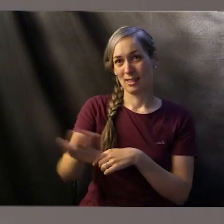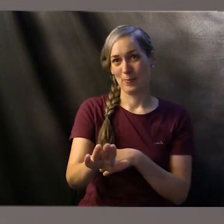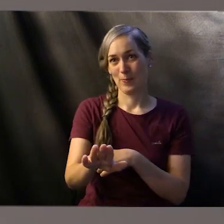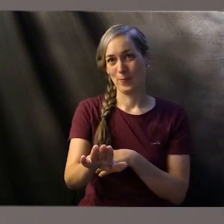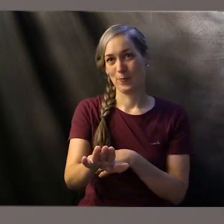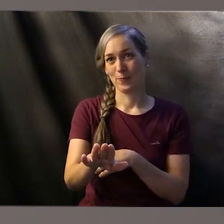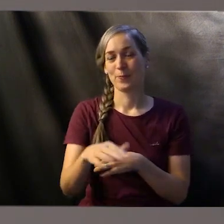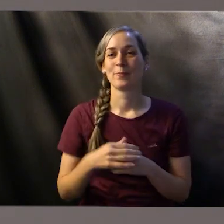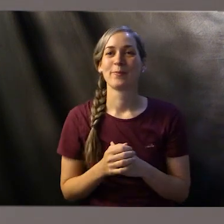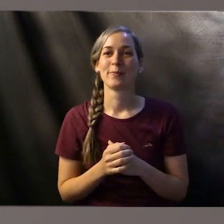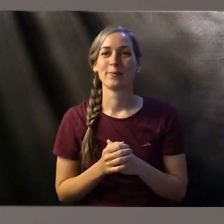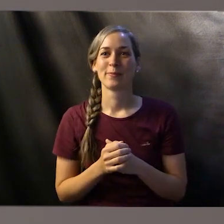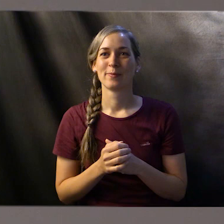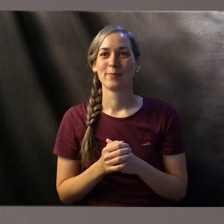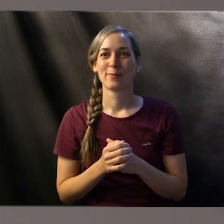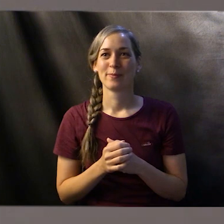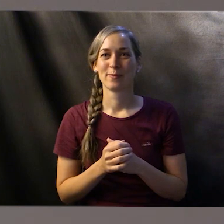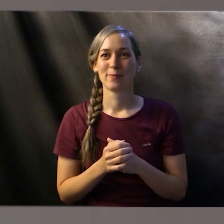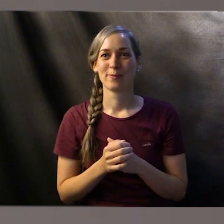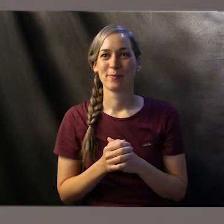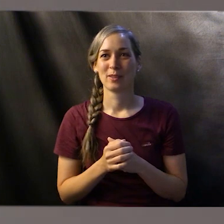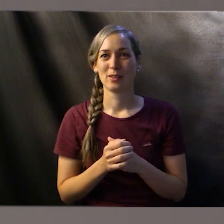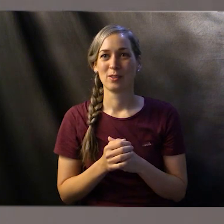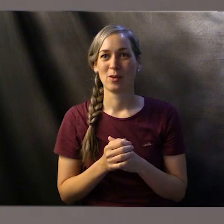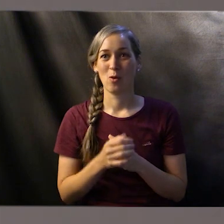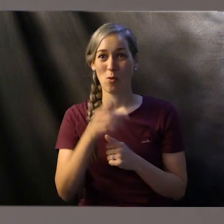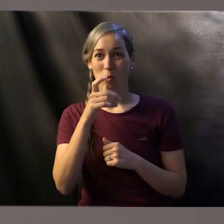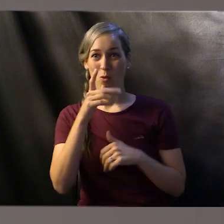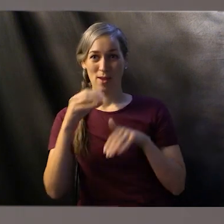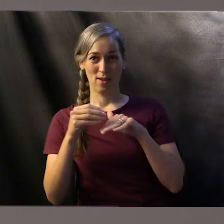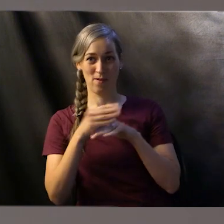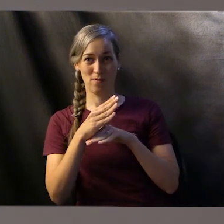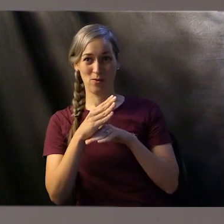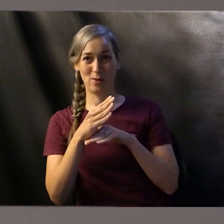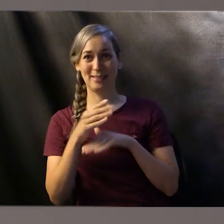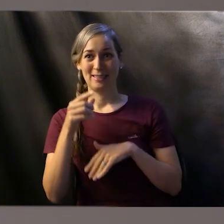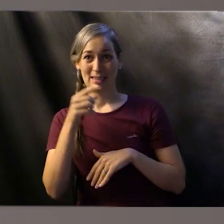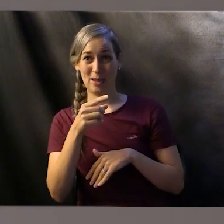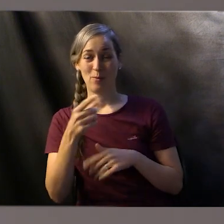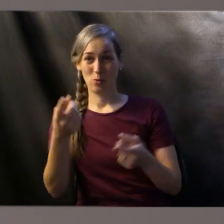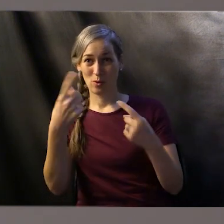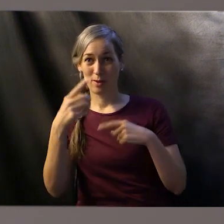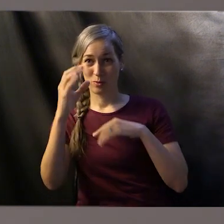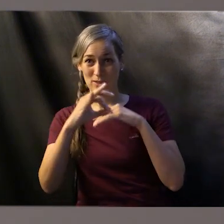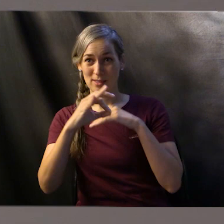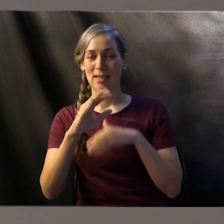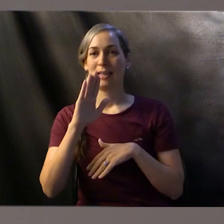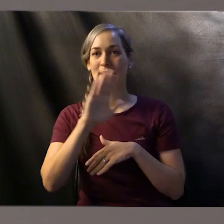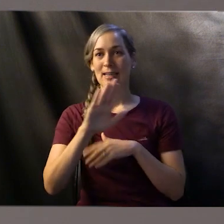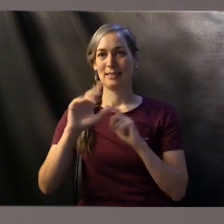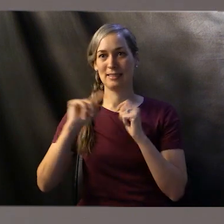Those who influenced Caleb to come to Sunset were his teammate in